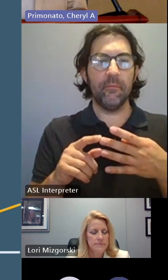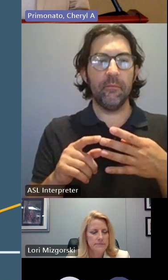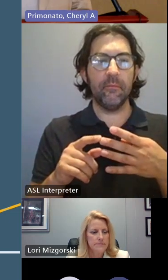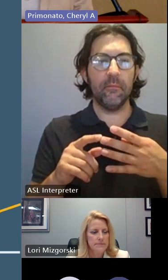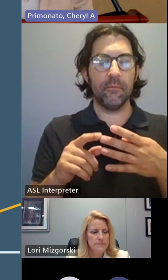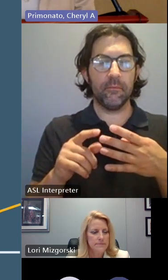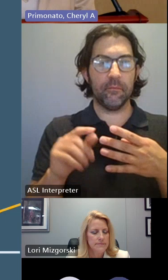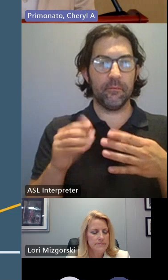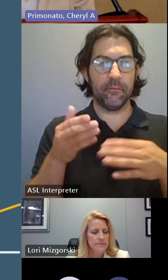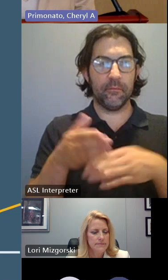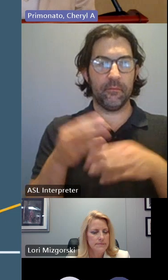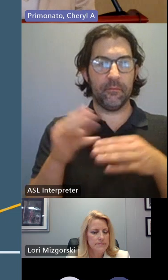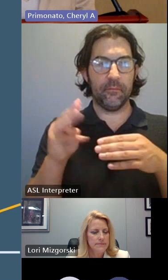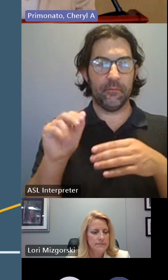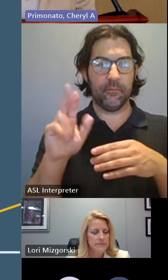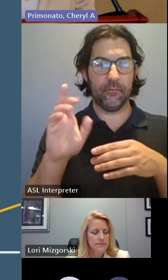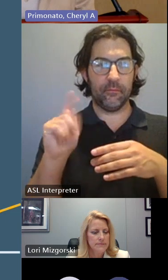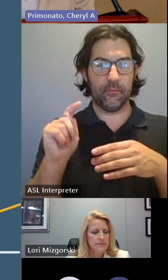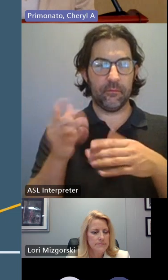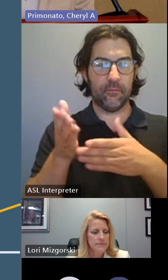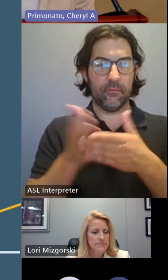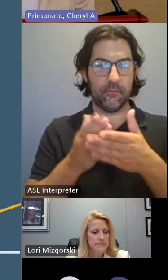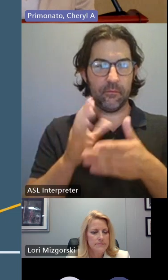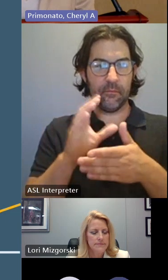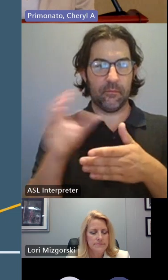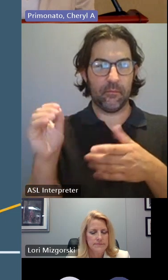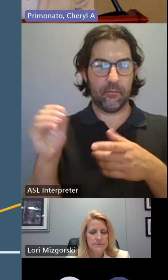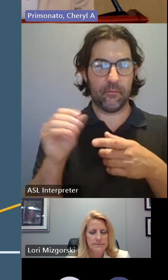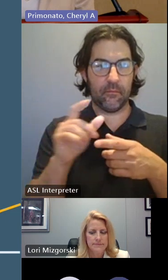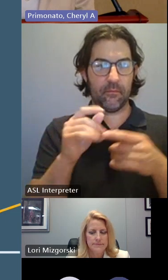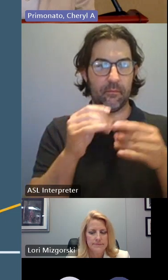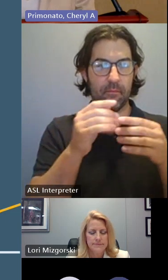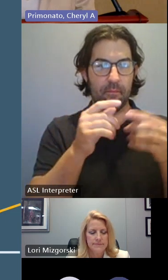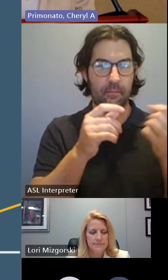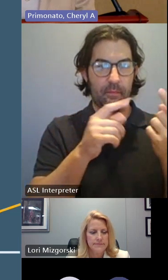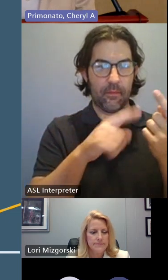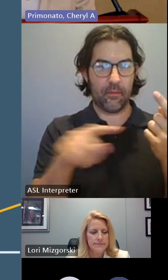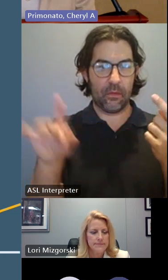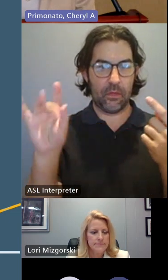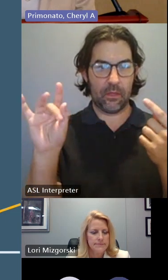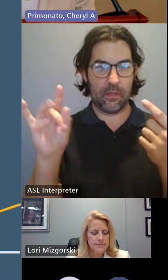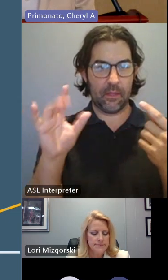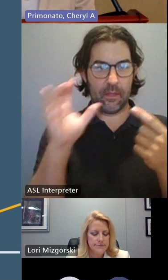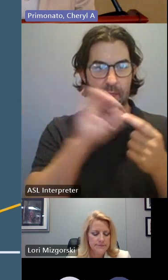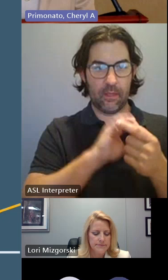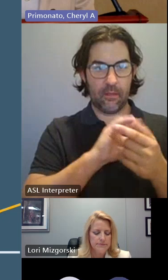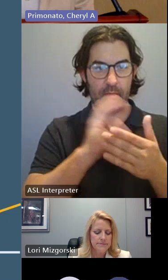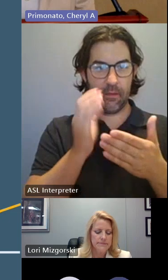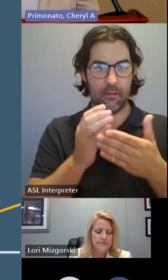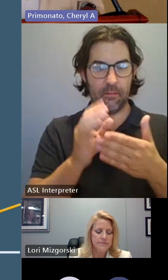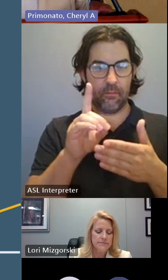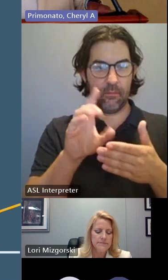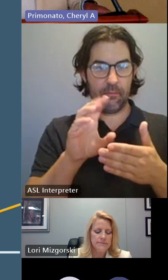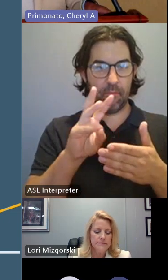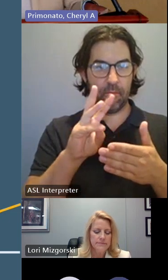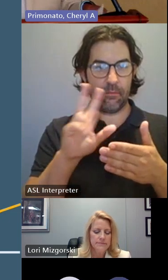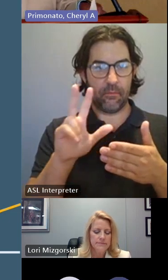awardee, the Aftermarket Parts Company, for line items 11 through 18, the estimated total of